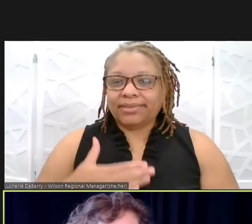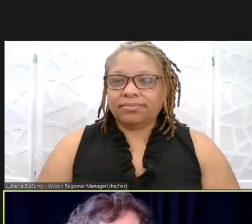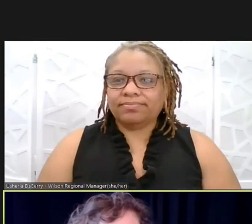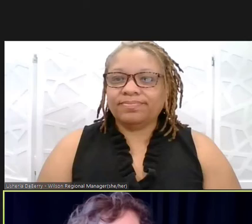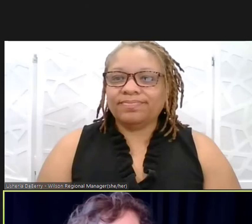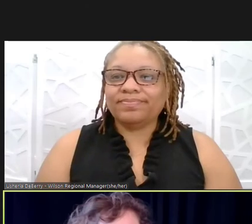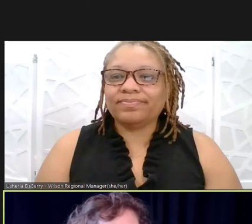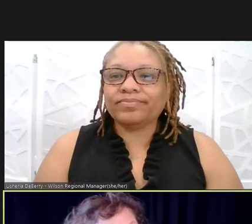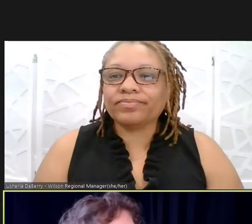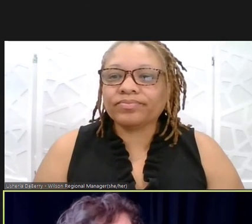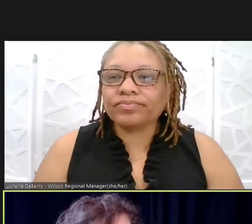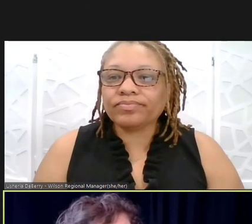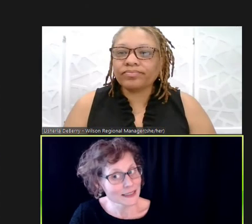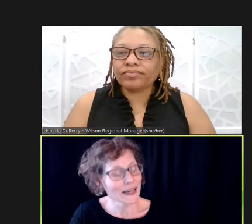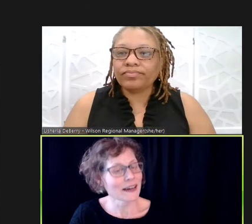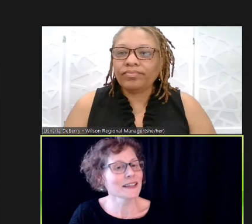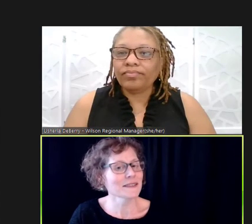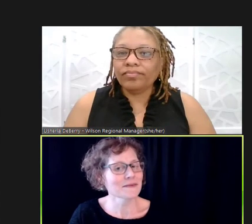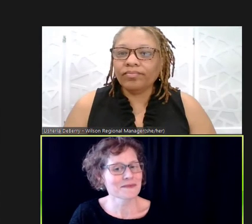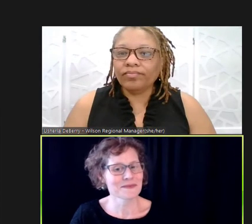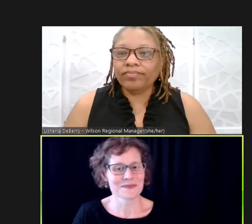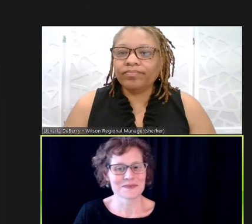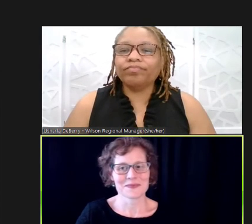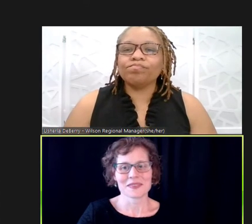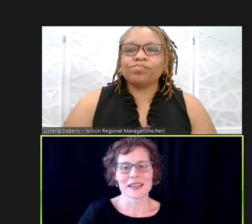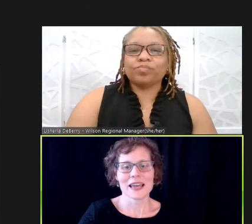Thank you, and now I'm gonna go to the next slide.